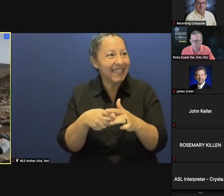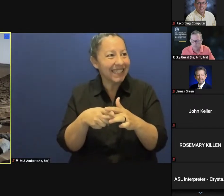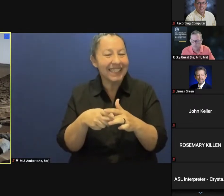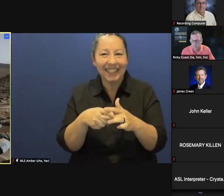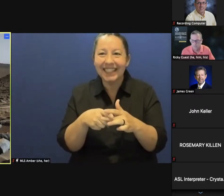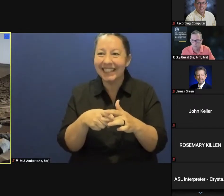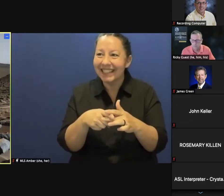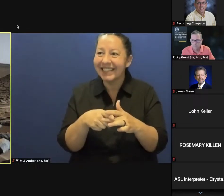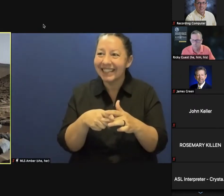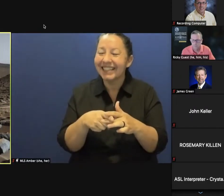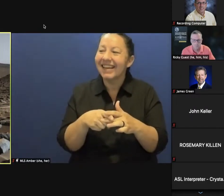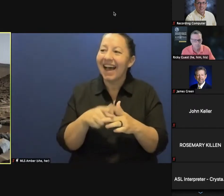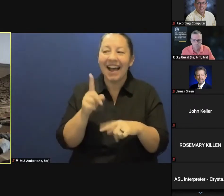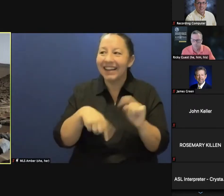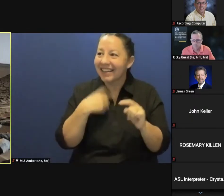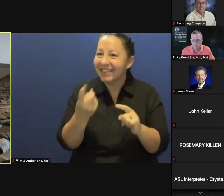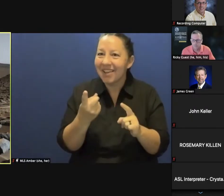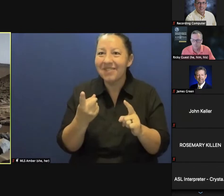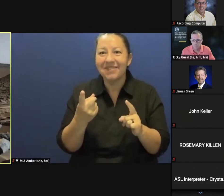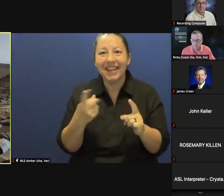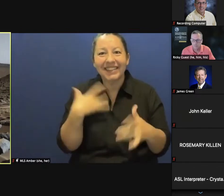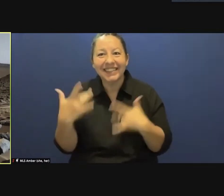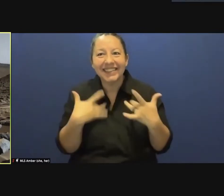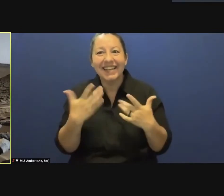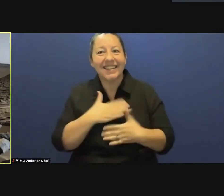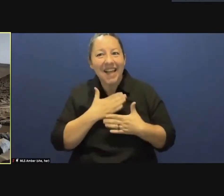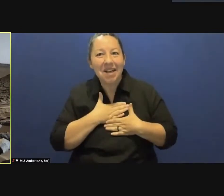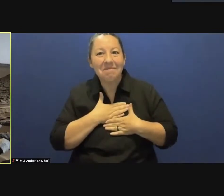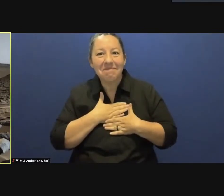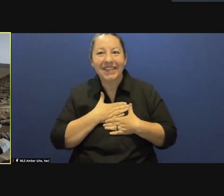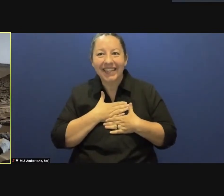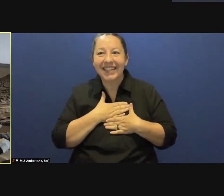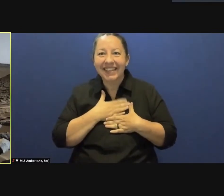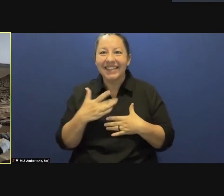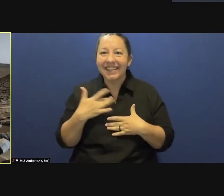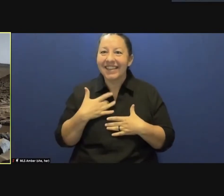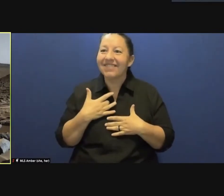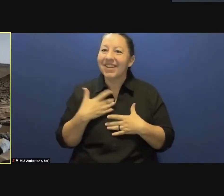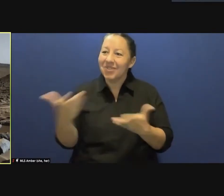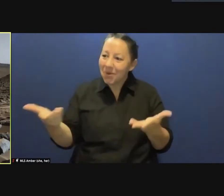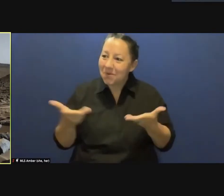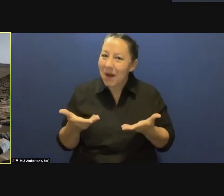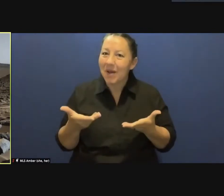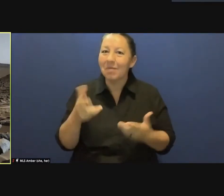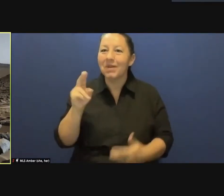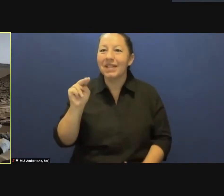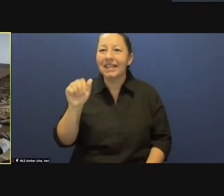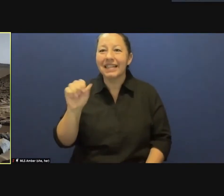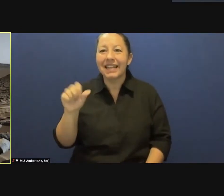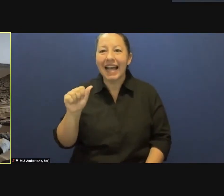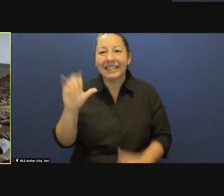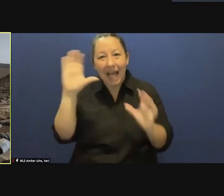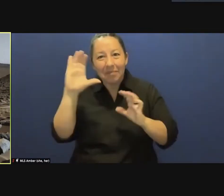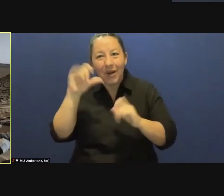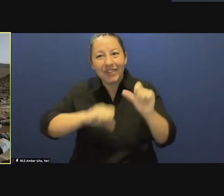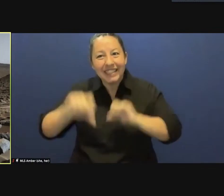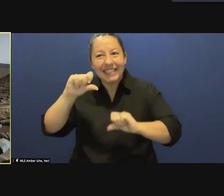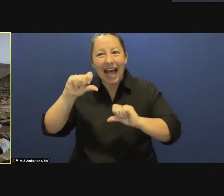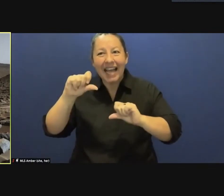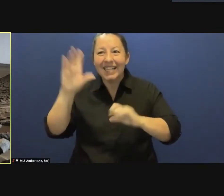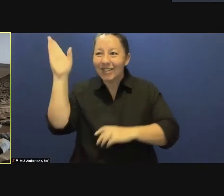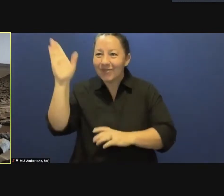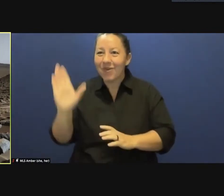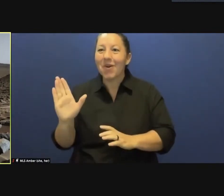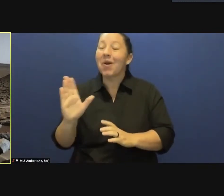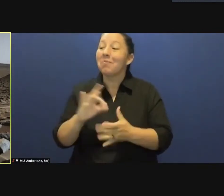tell you how happy I am today to welcome you to the NASA Exploration Science Forum, which is being held jointly